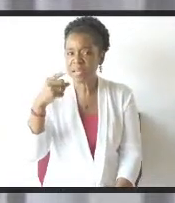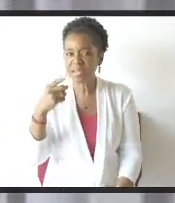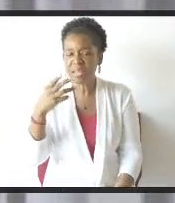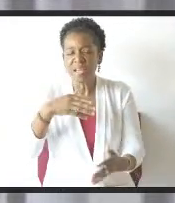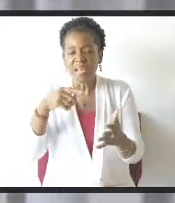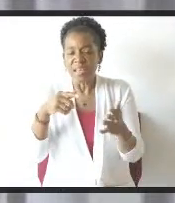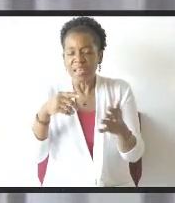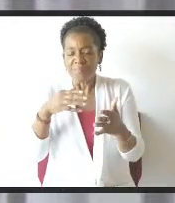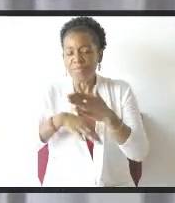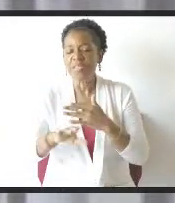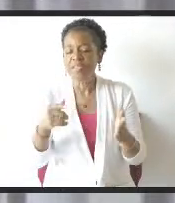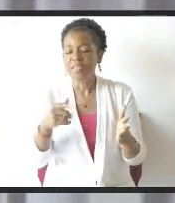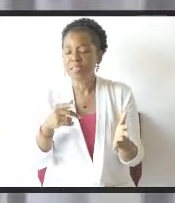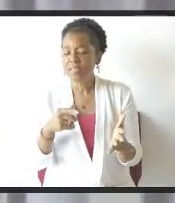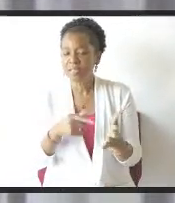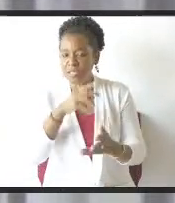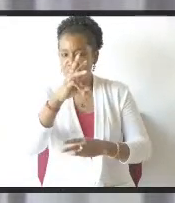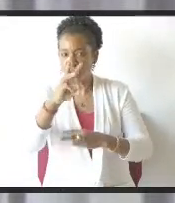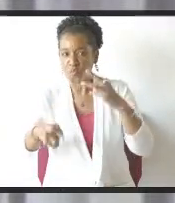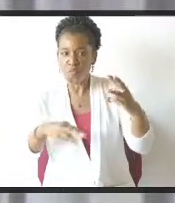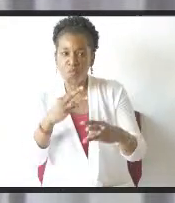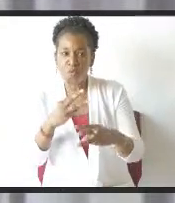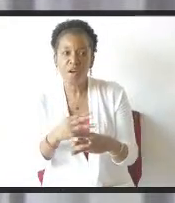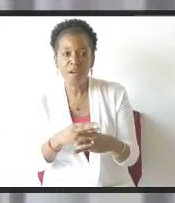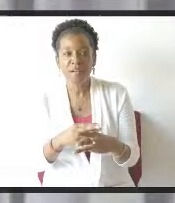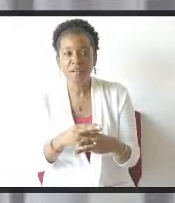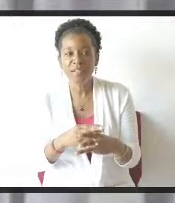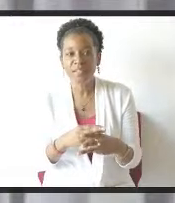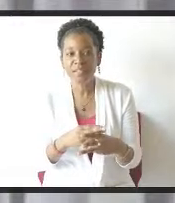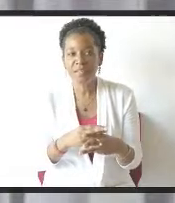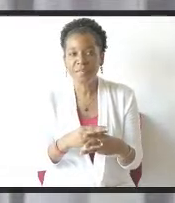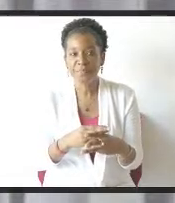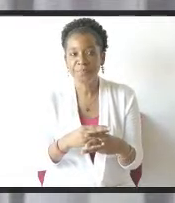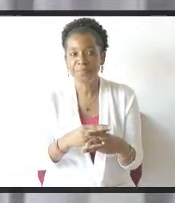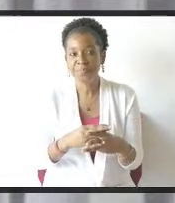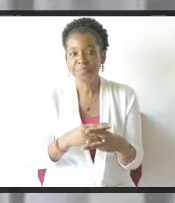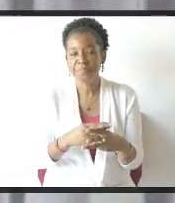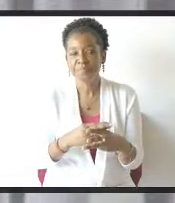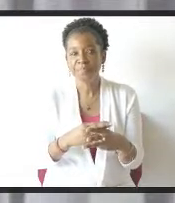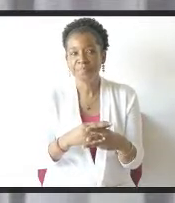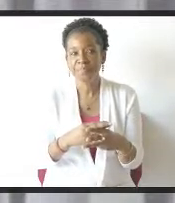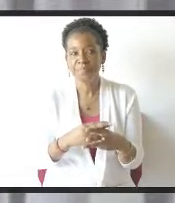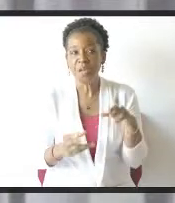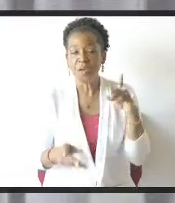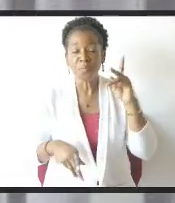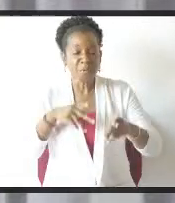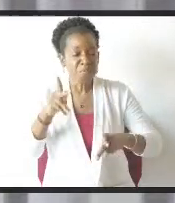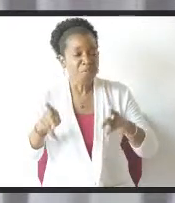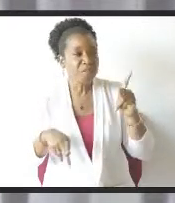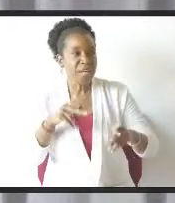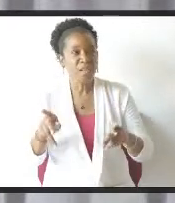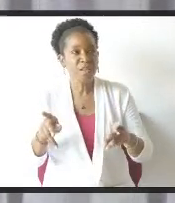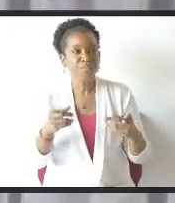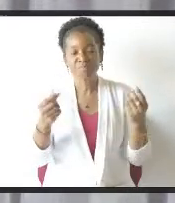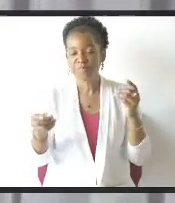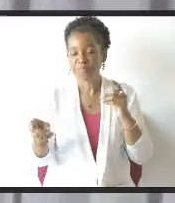but we an imperishable crown. I don't care what you win and who you are